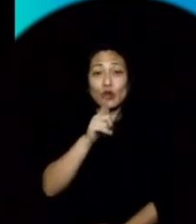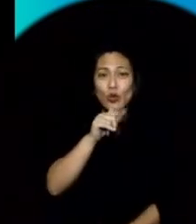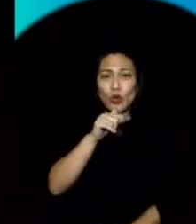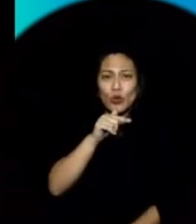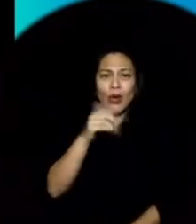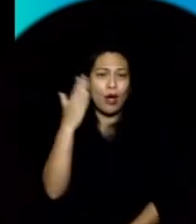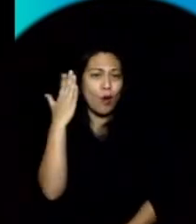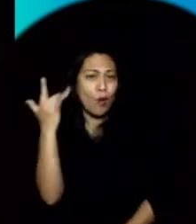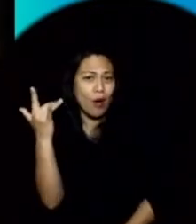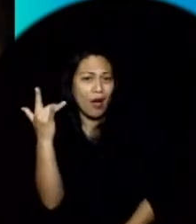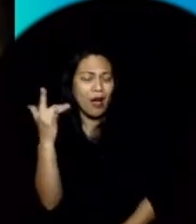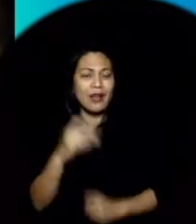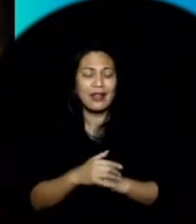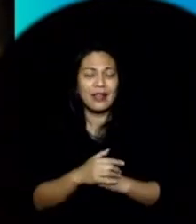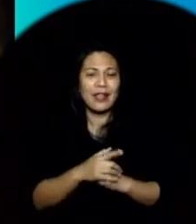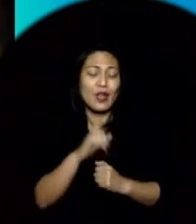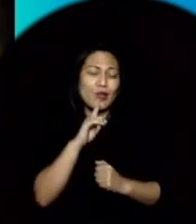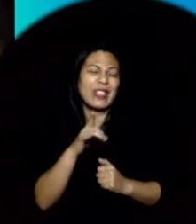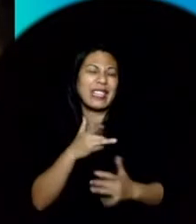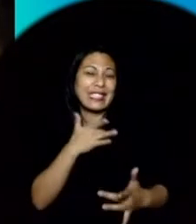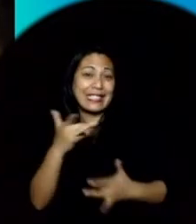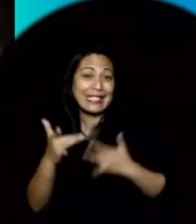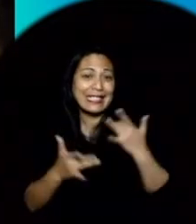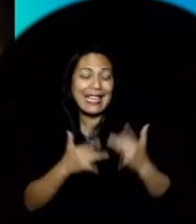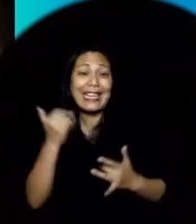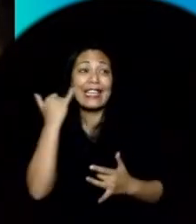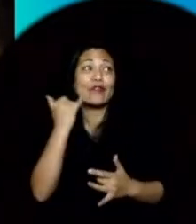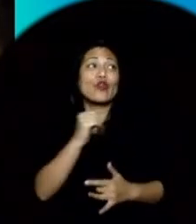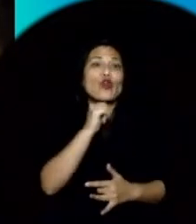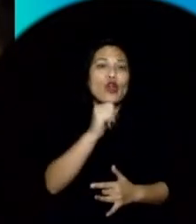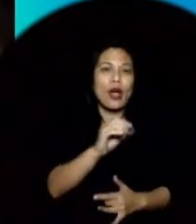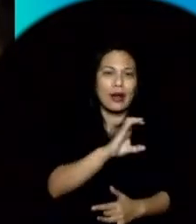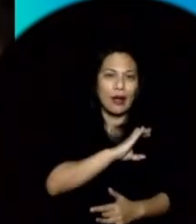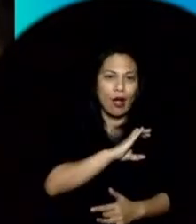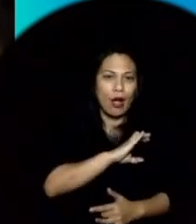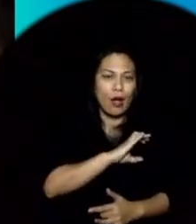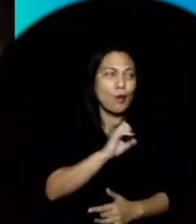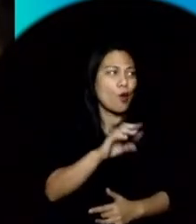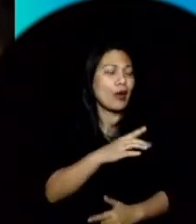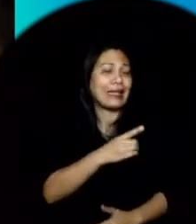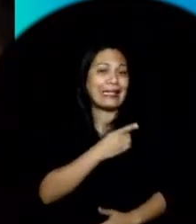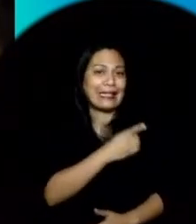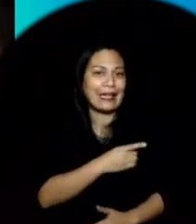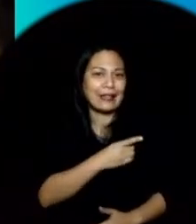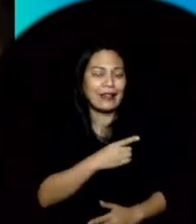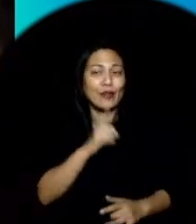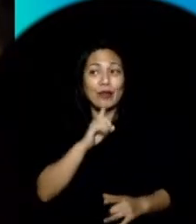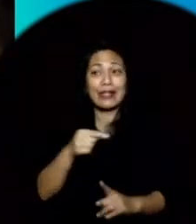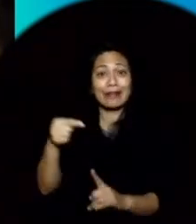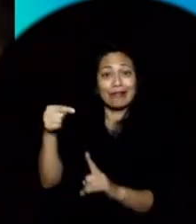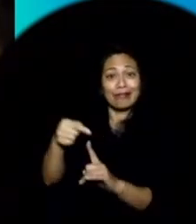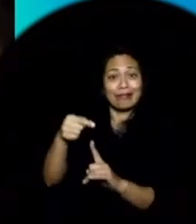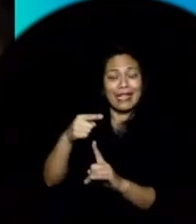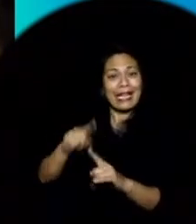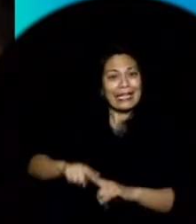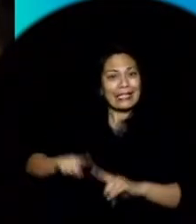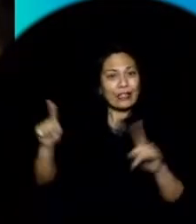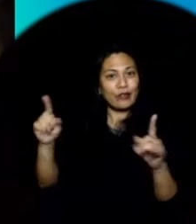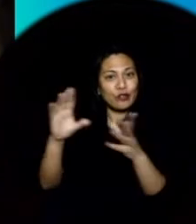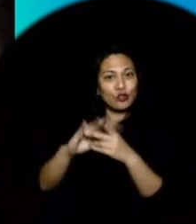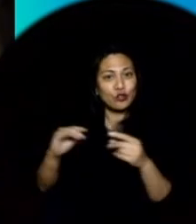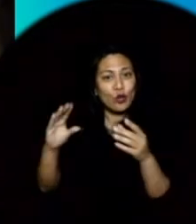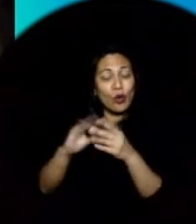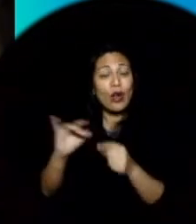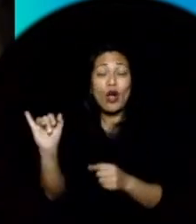way more exciting if they're not a police officer or detective, because then the situation is unique to them.